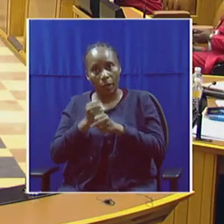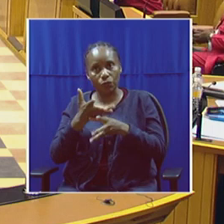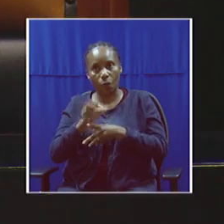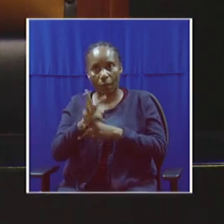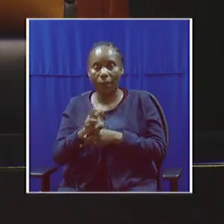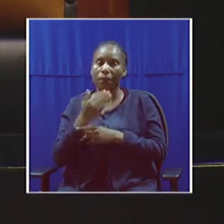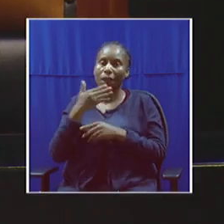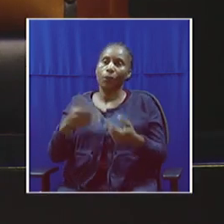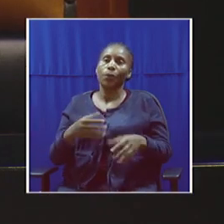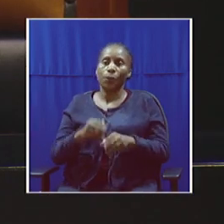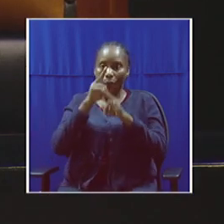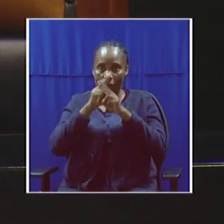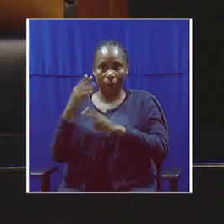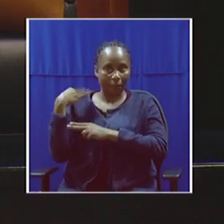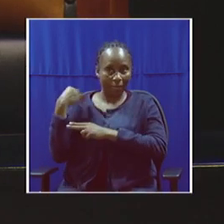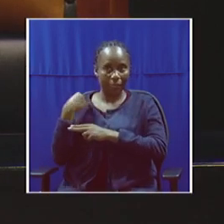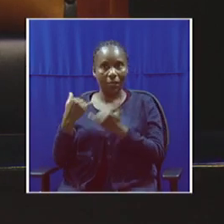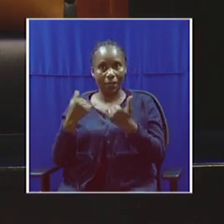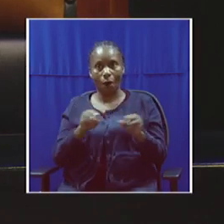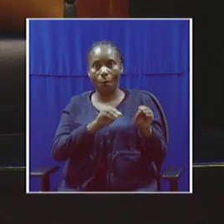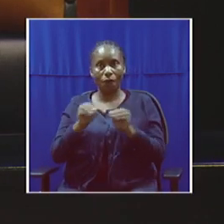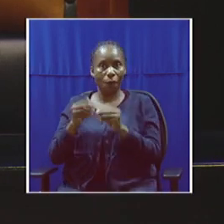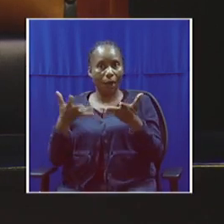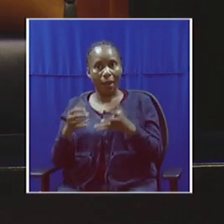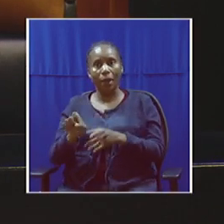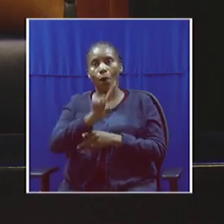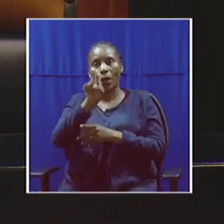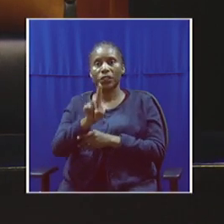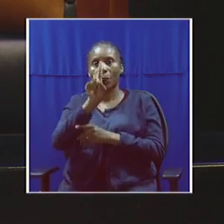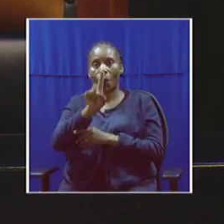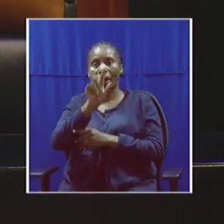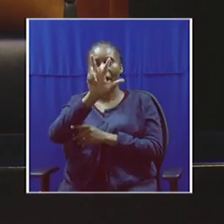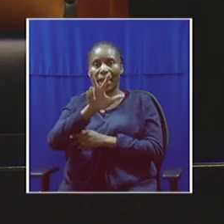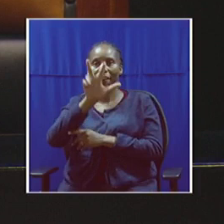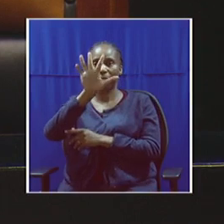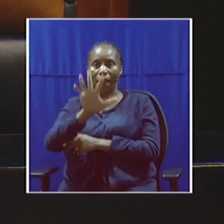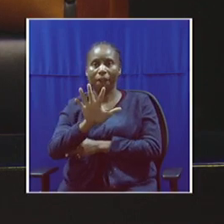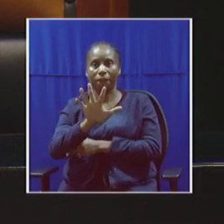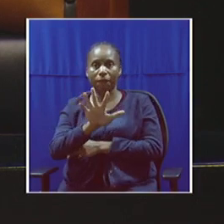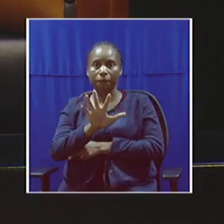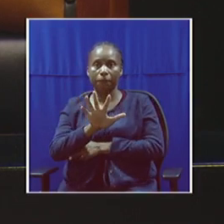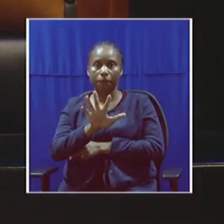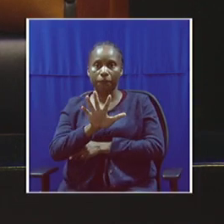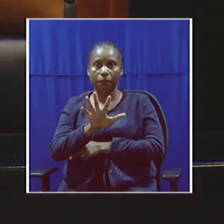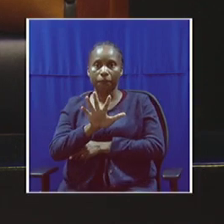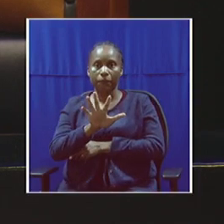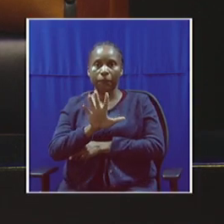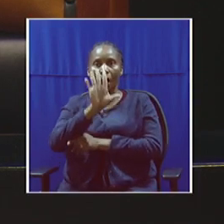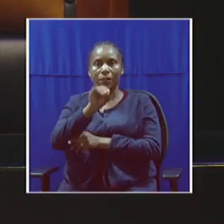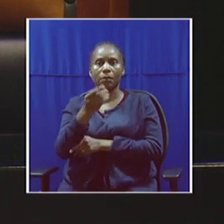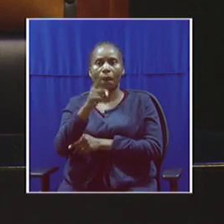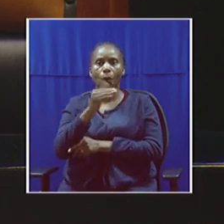Minister we now move to question 185 asked by The